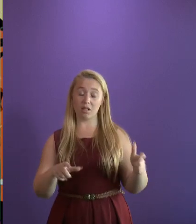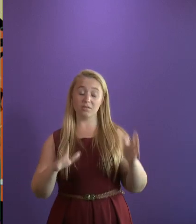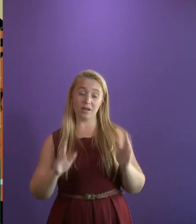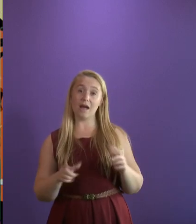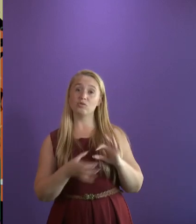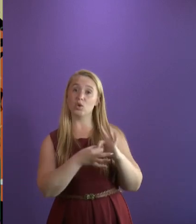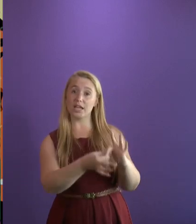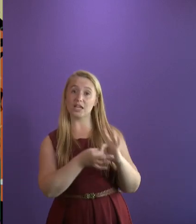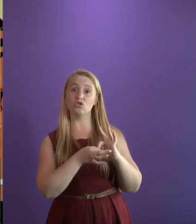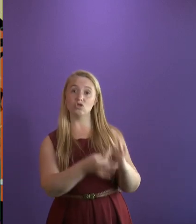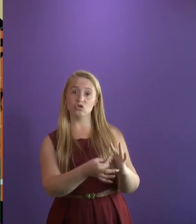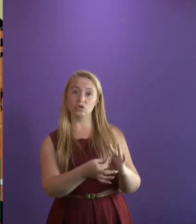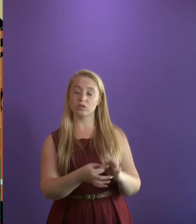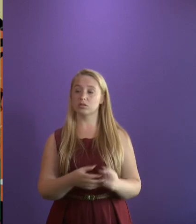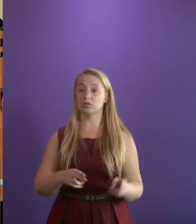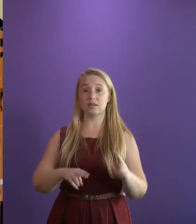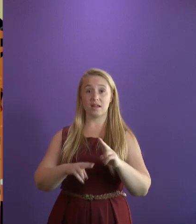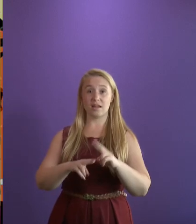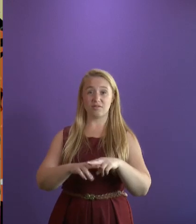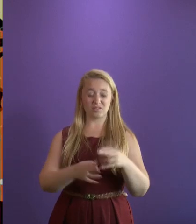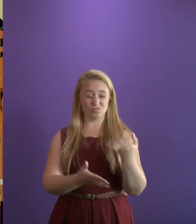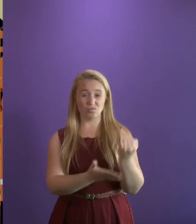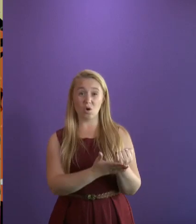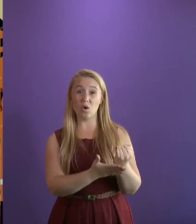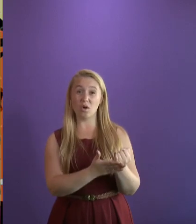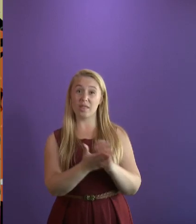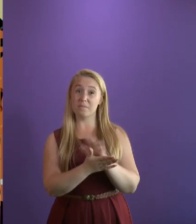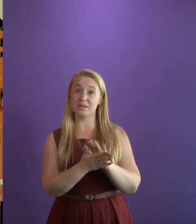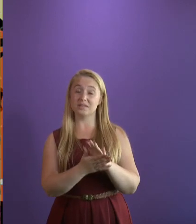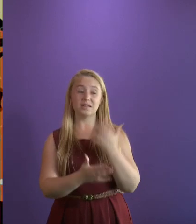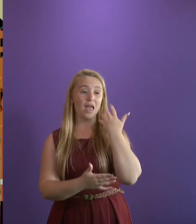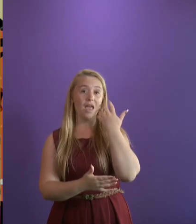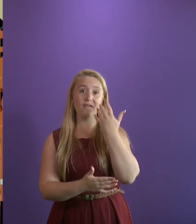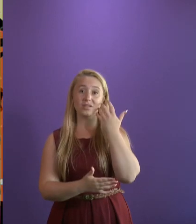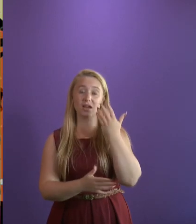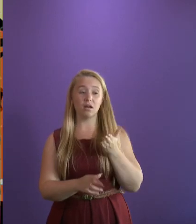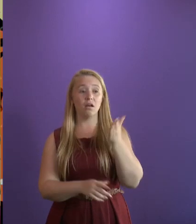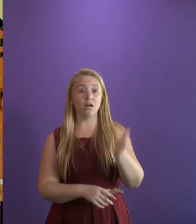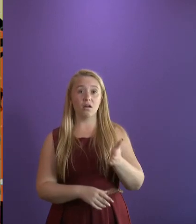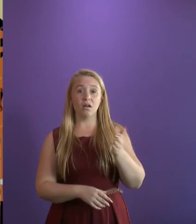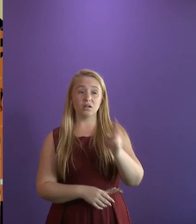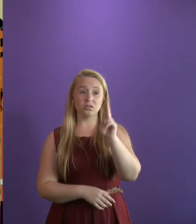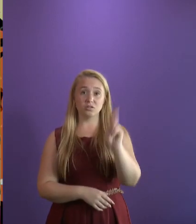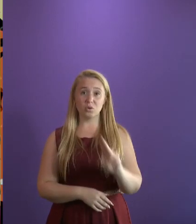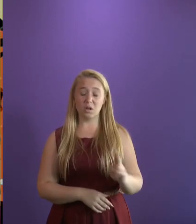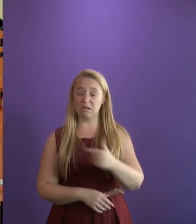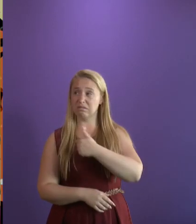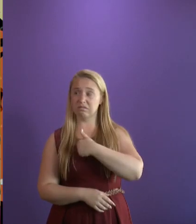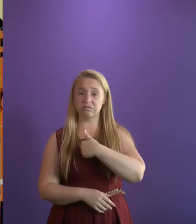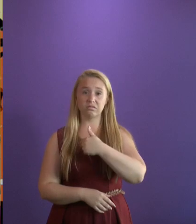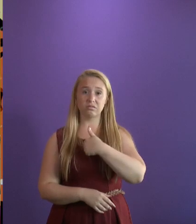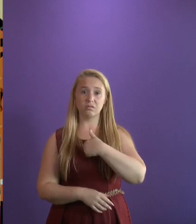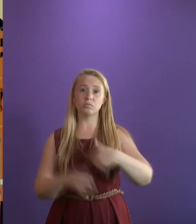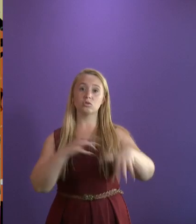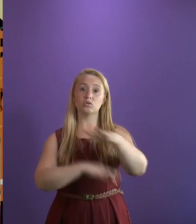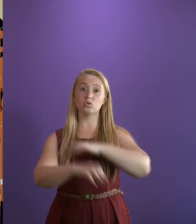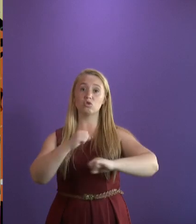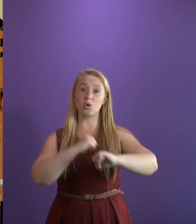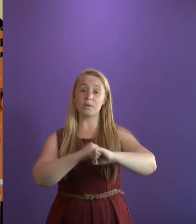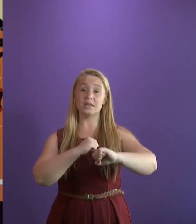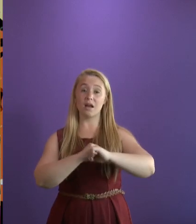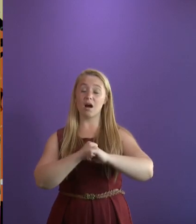it isn't right, I mean, going to school every day can be a bit of a nightmare. And I think social media has made that worse, because often there's no